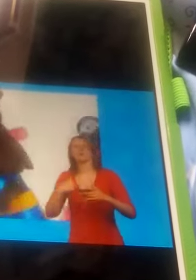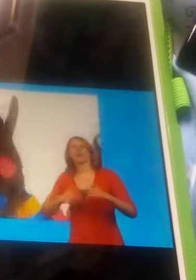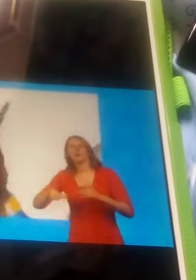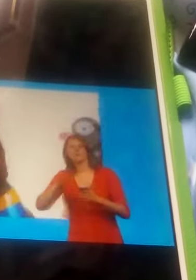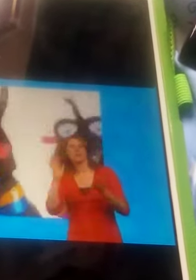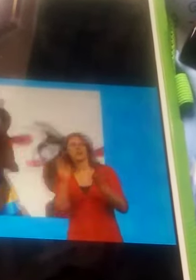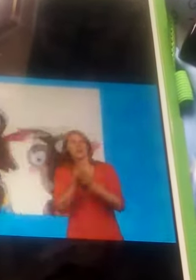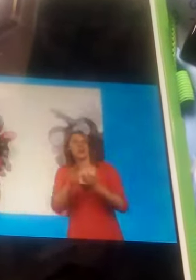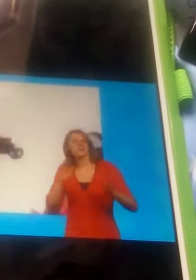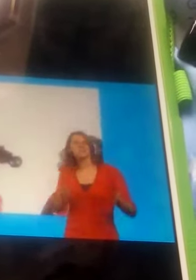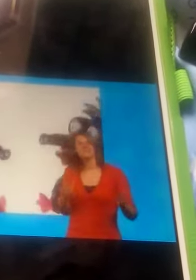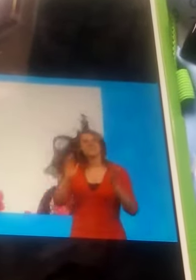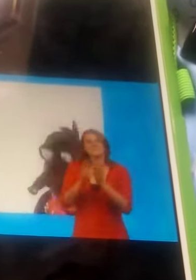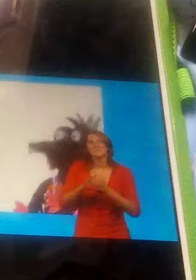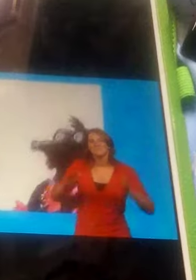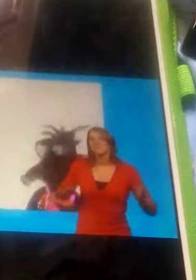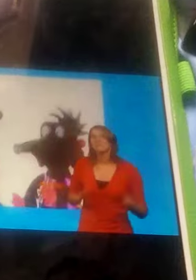Funky.